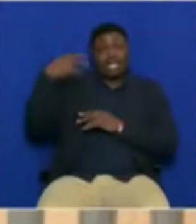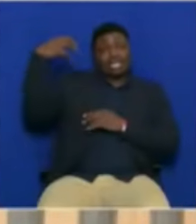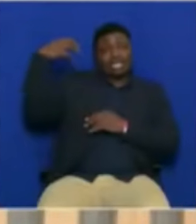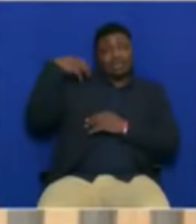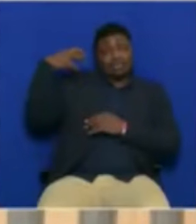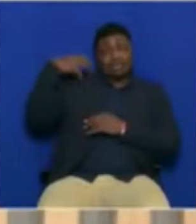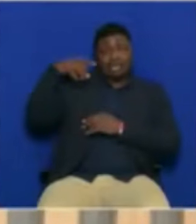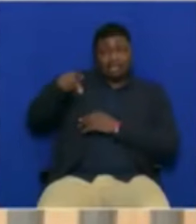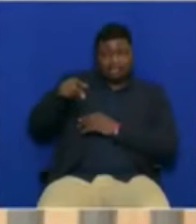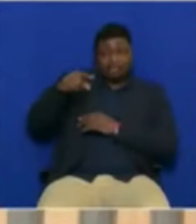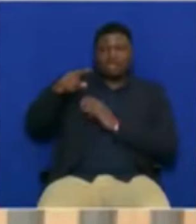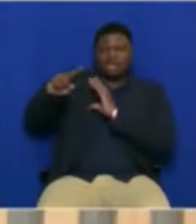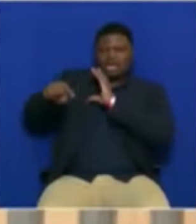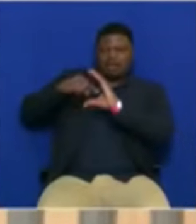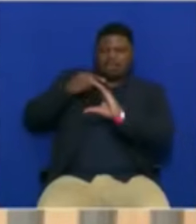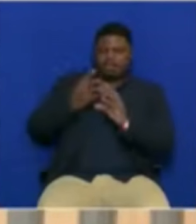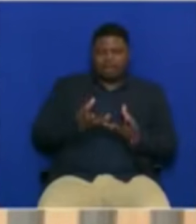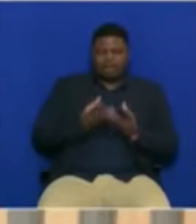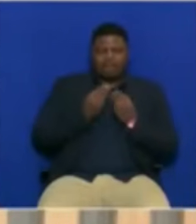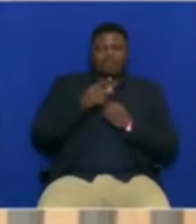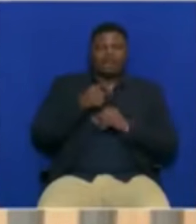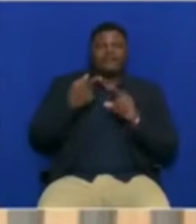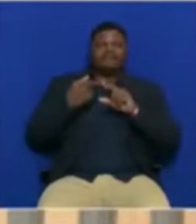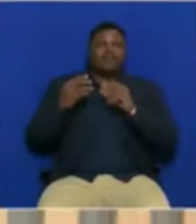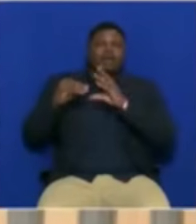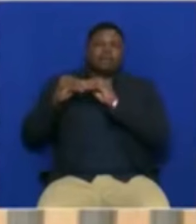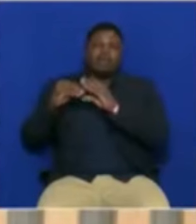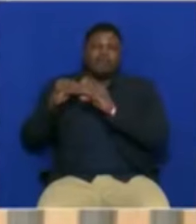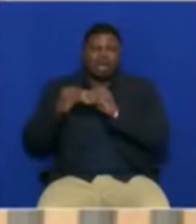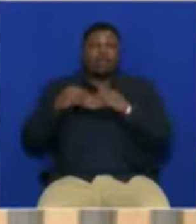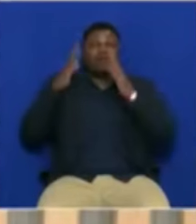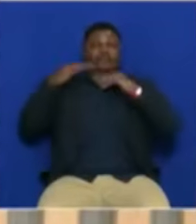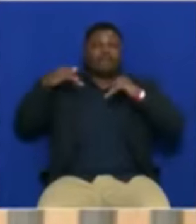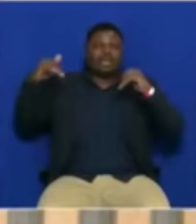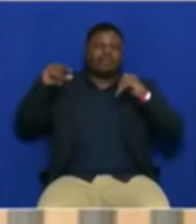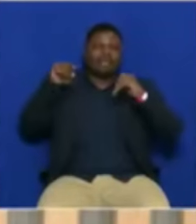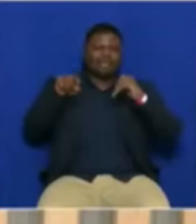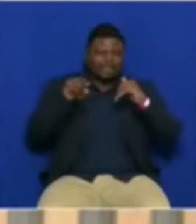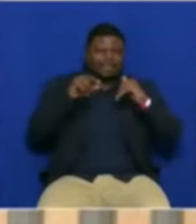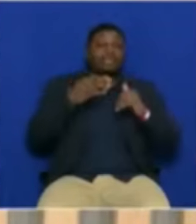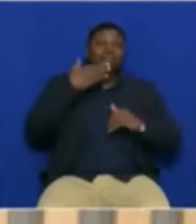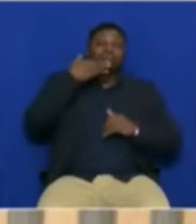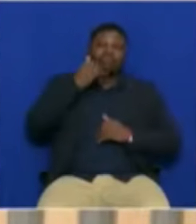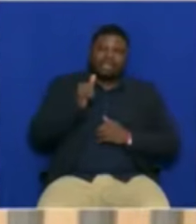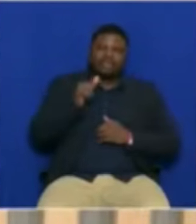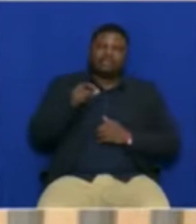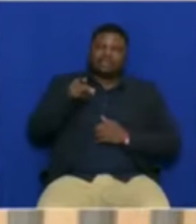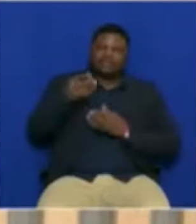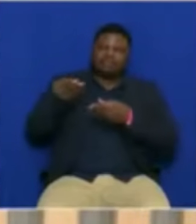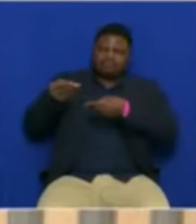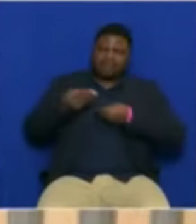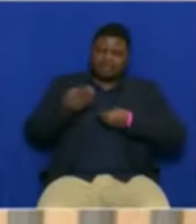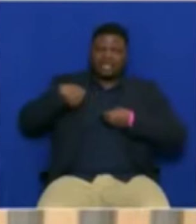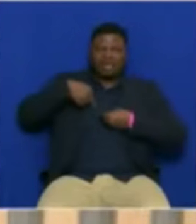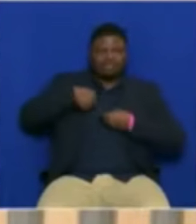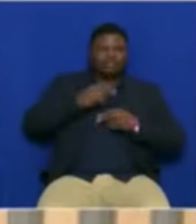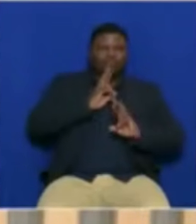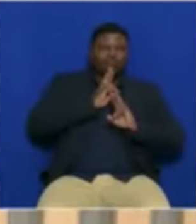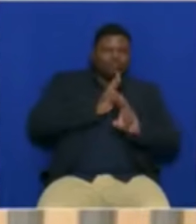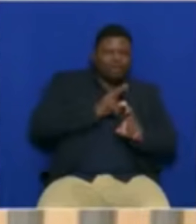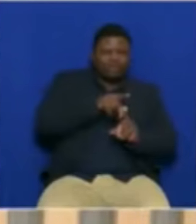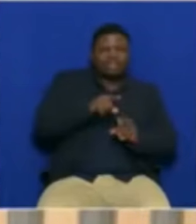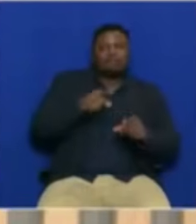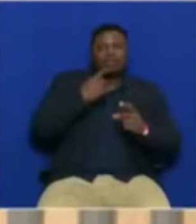for the ministry to respond accordingly, please furnish this office with a report in responding to this complaint and